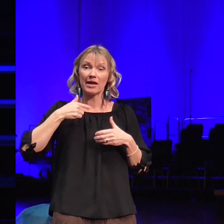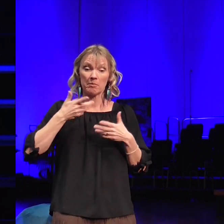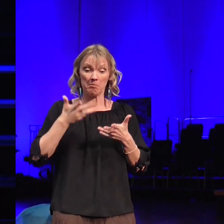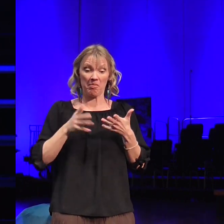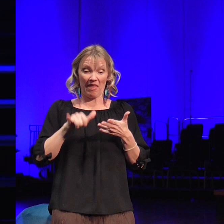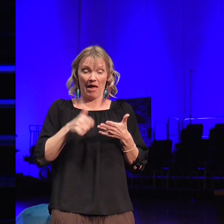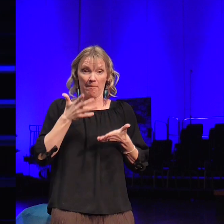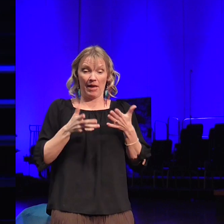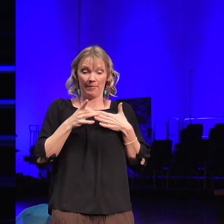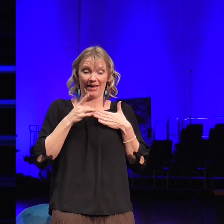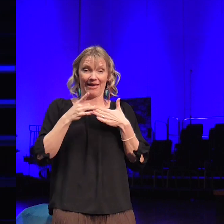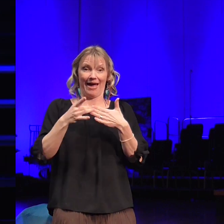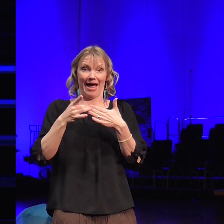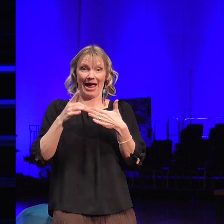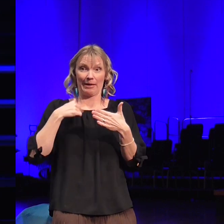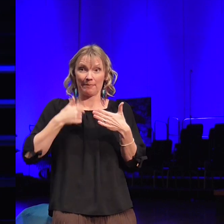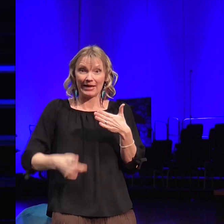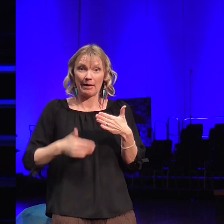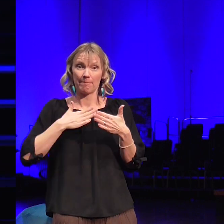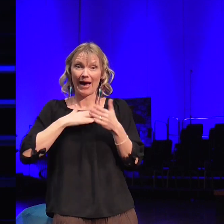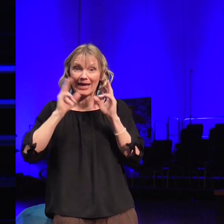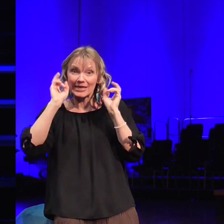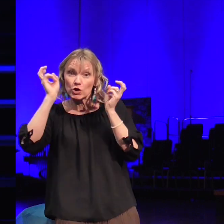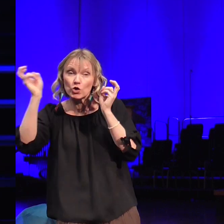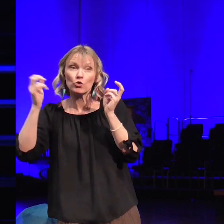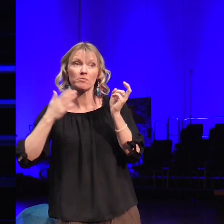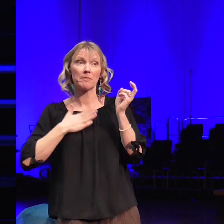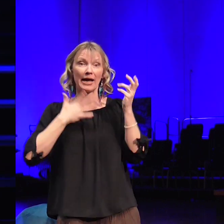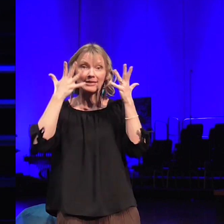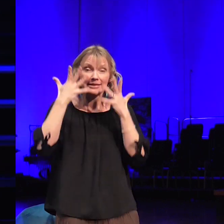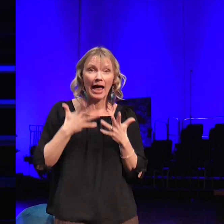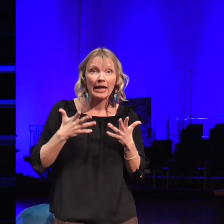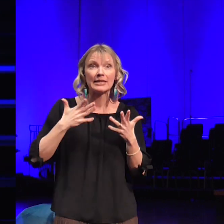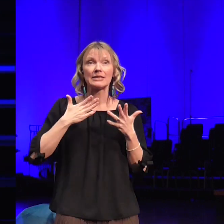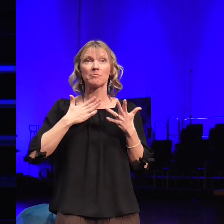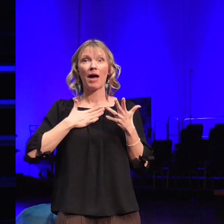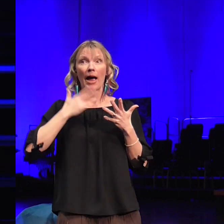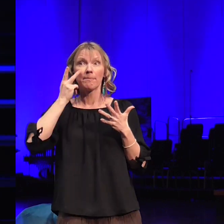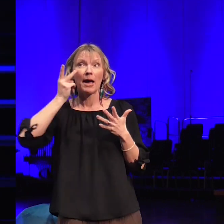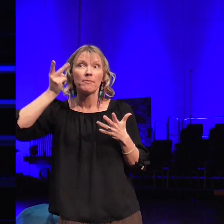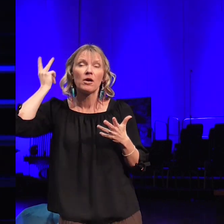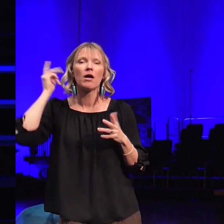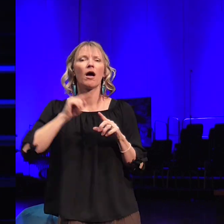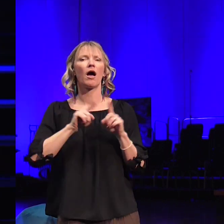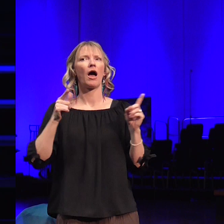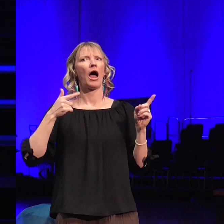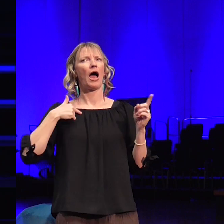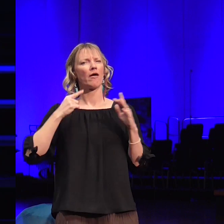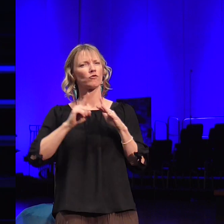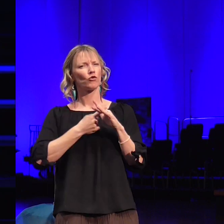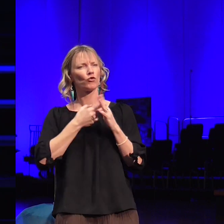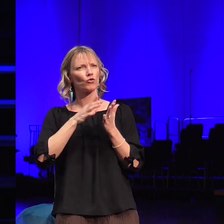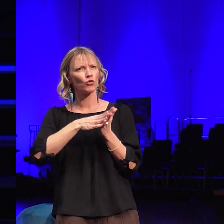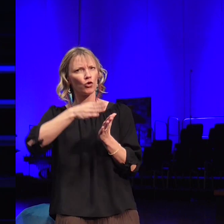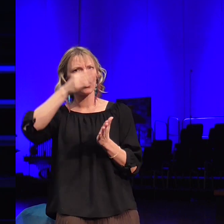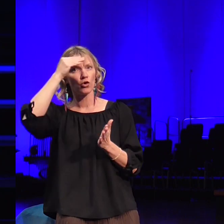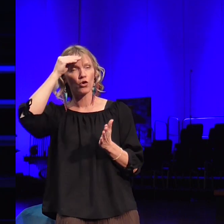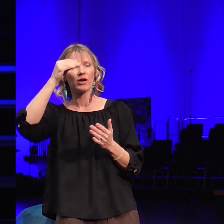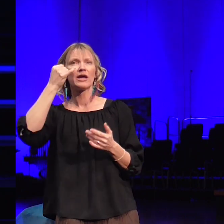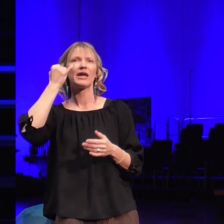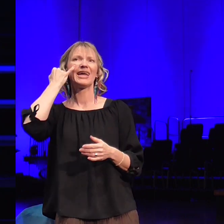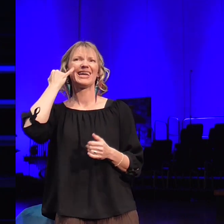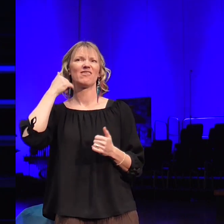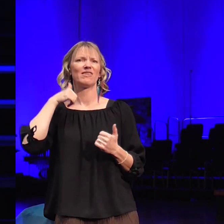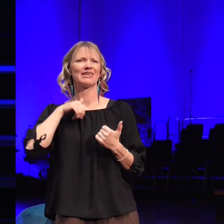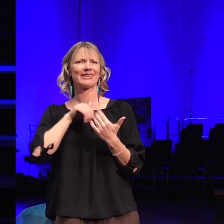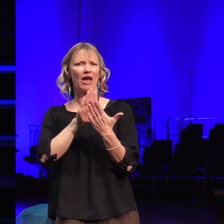me into some of my issues, my sadness, my memories. But what I've come to learn is whether it's encountering my own